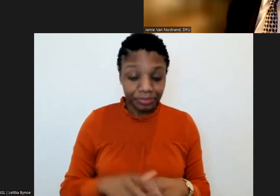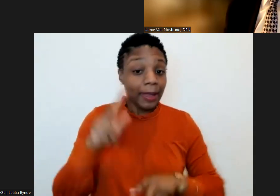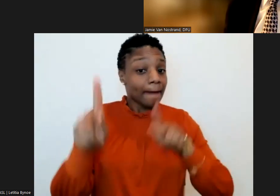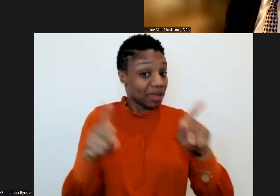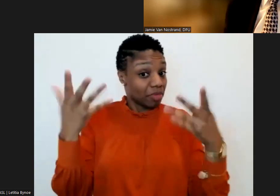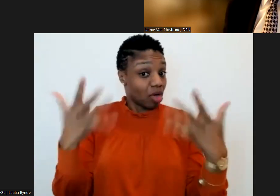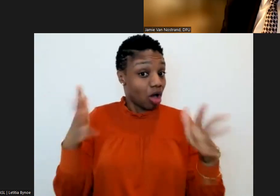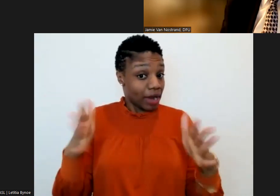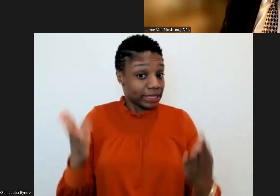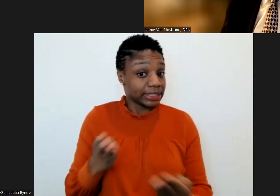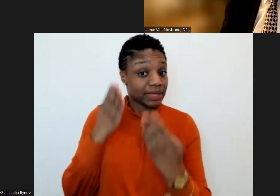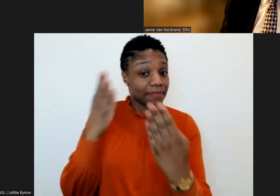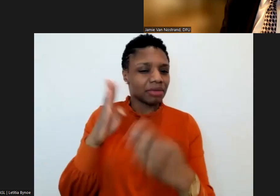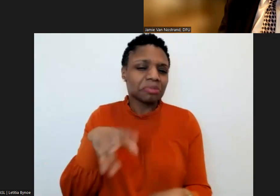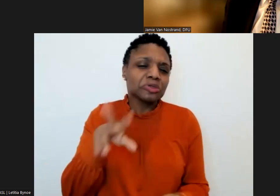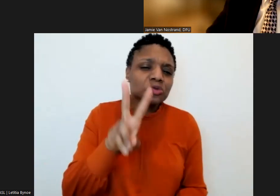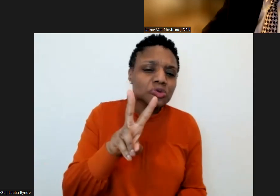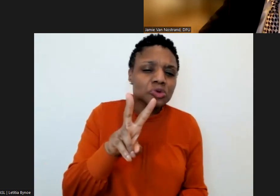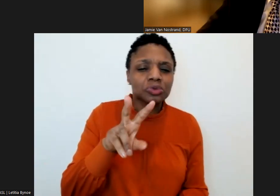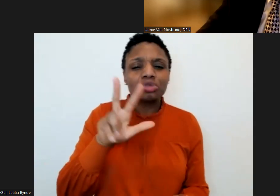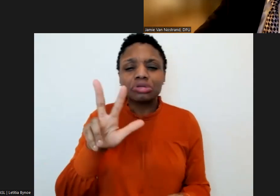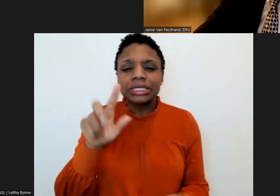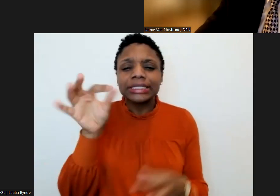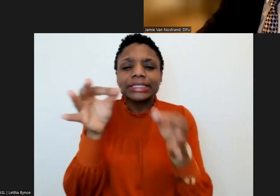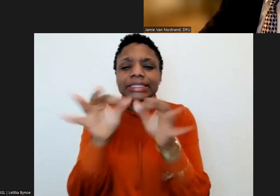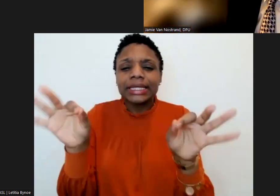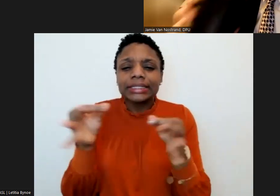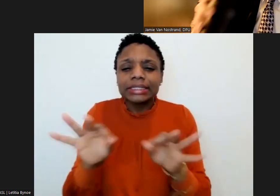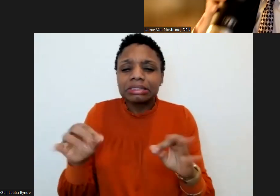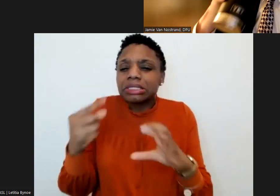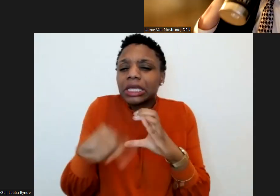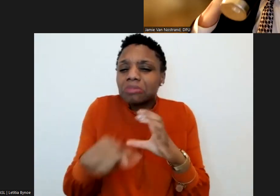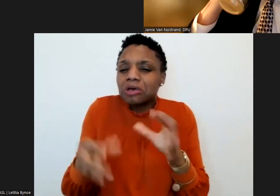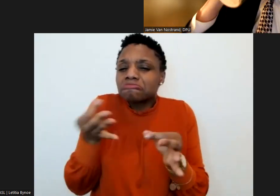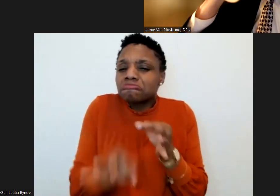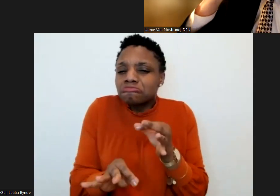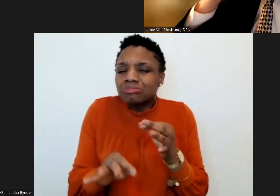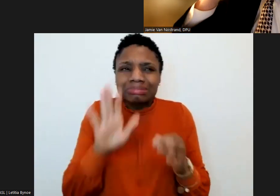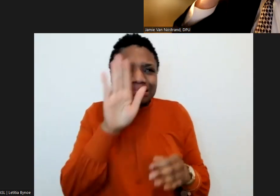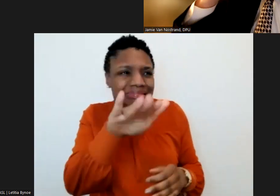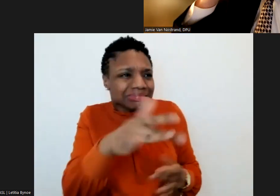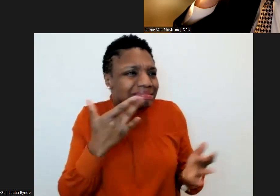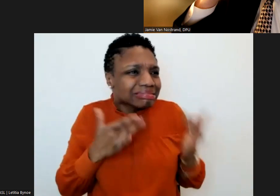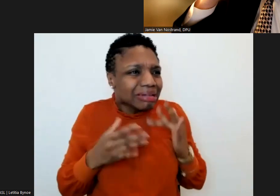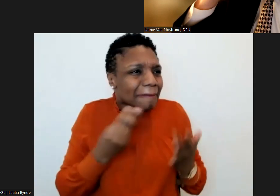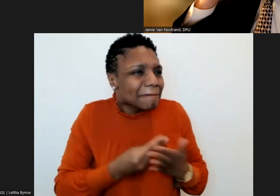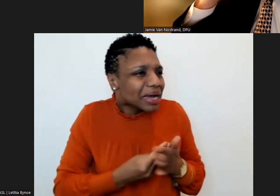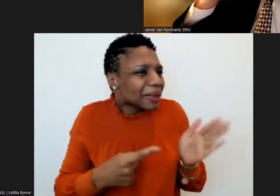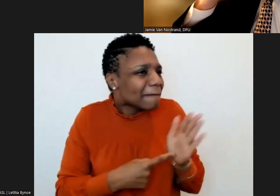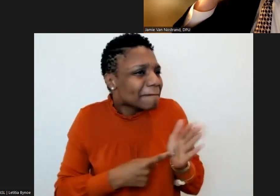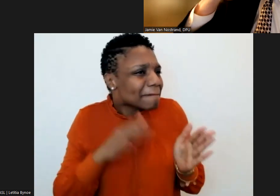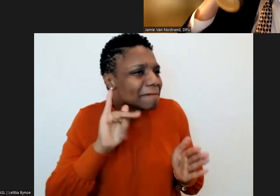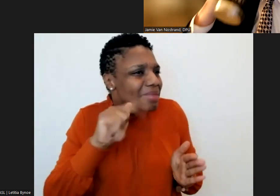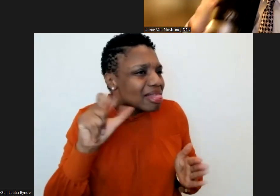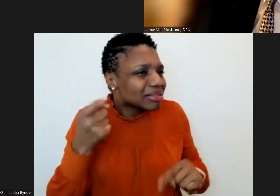submit, a 2 or 3 sentence email talking about how they are having difficulty paying their bills. But we want to hear from